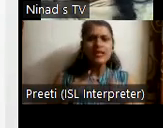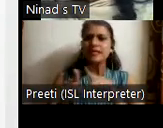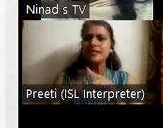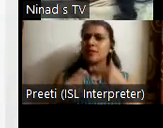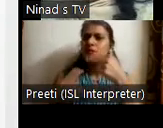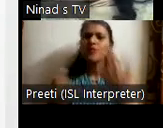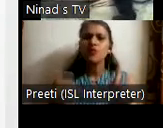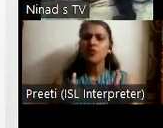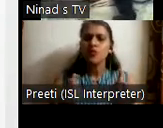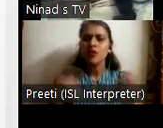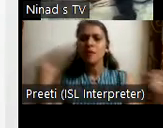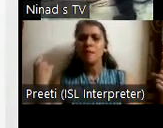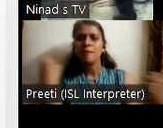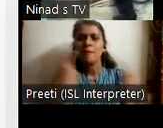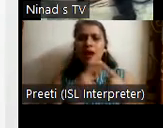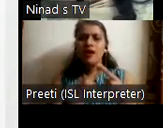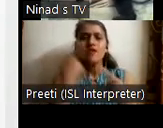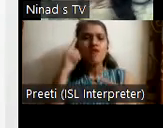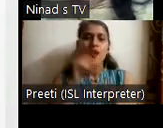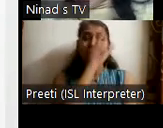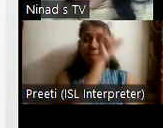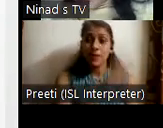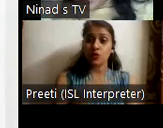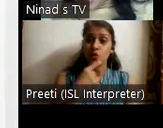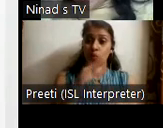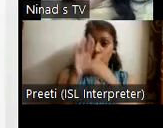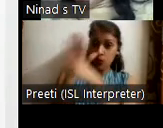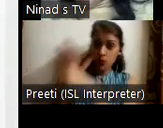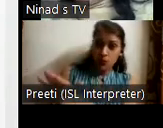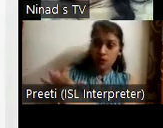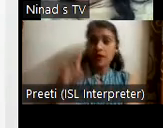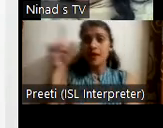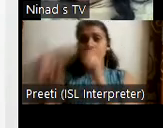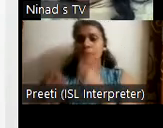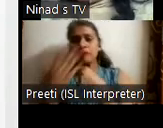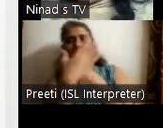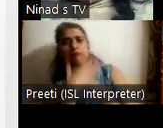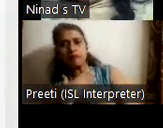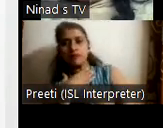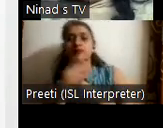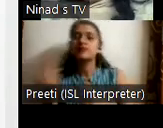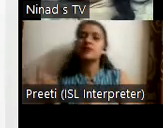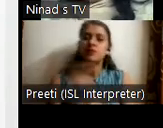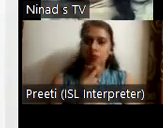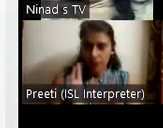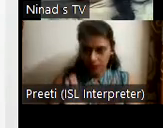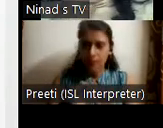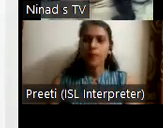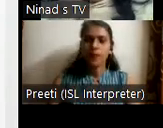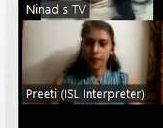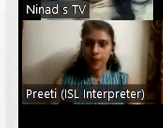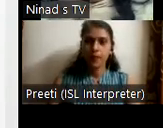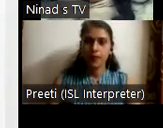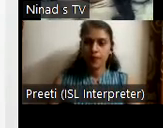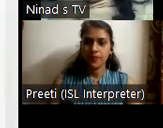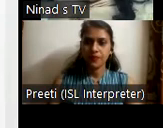in the context of oppression and the concept of oppression, that how do you if you look at the Pedagogy of the Oppressed